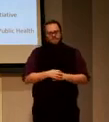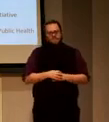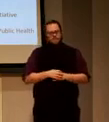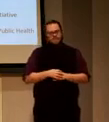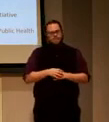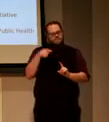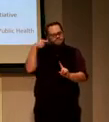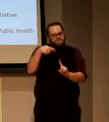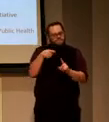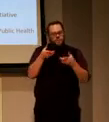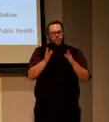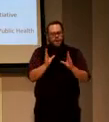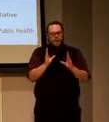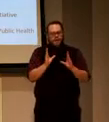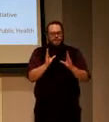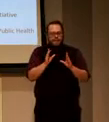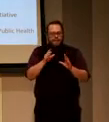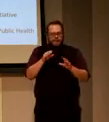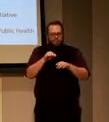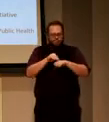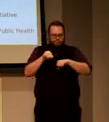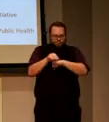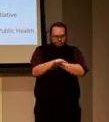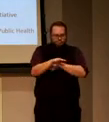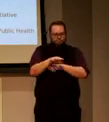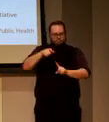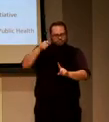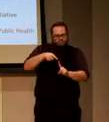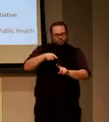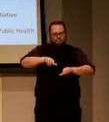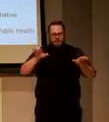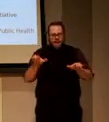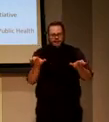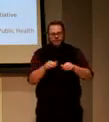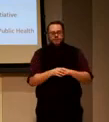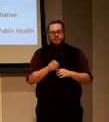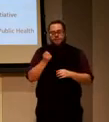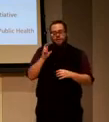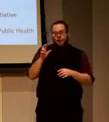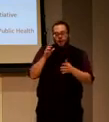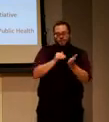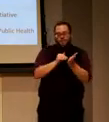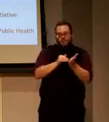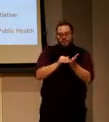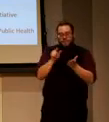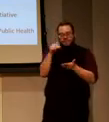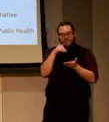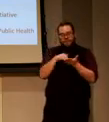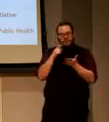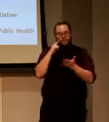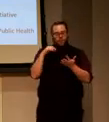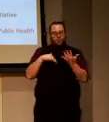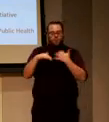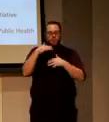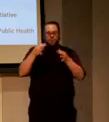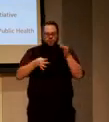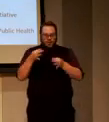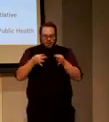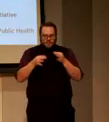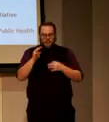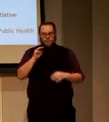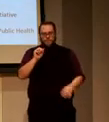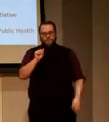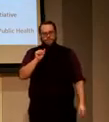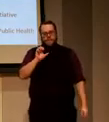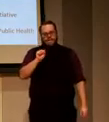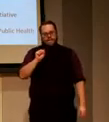particular, in ways that incite action. An emergency room physician in the Center for Social Justice and Health Equity at Massachusetts